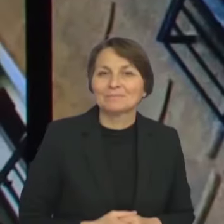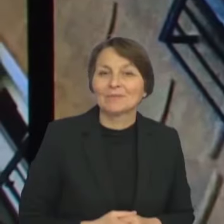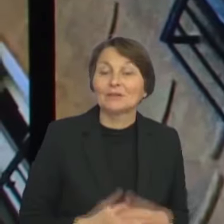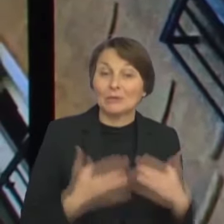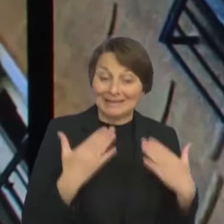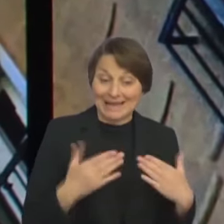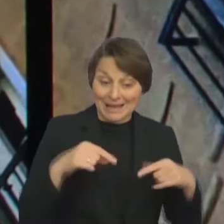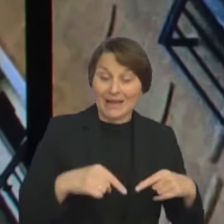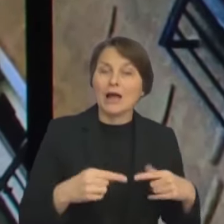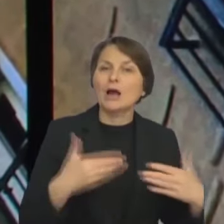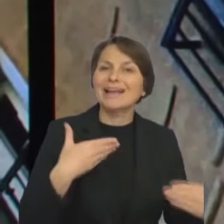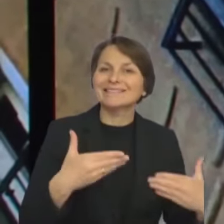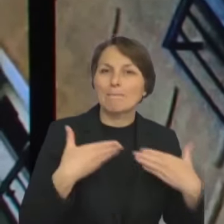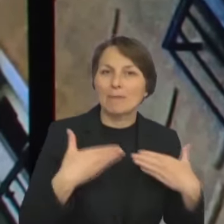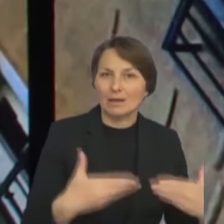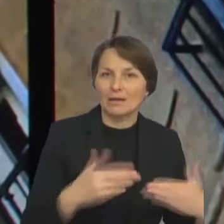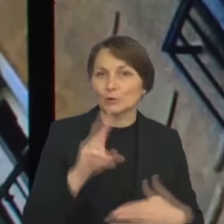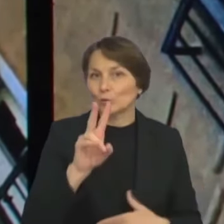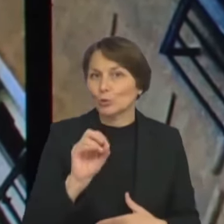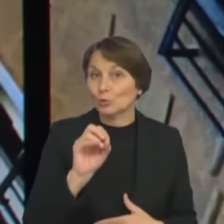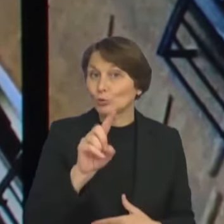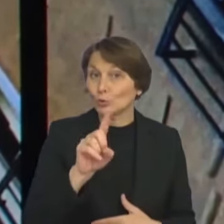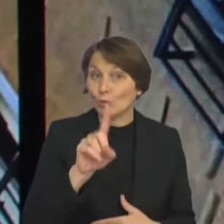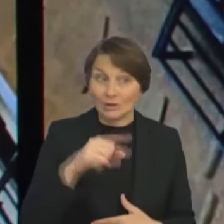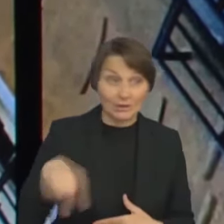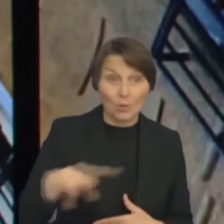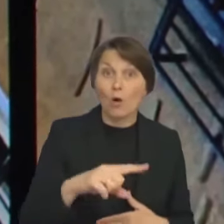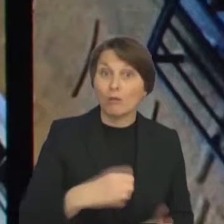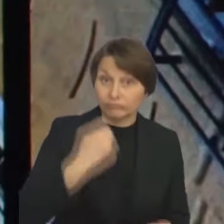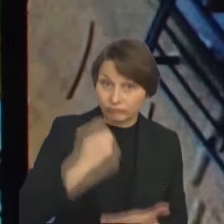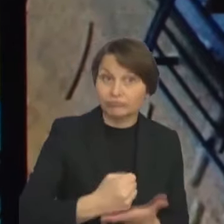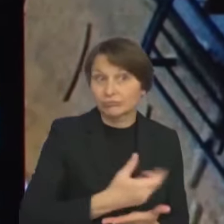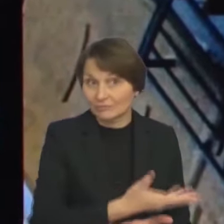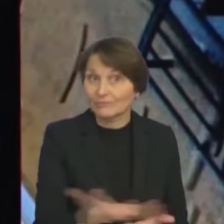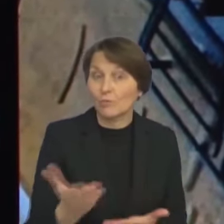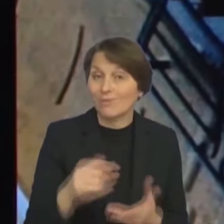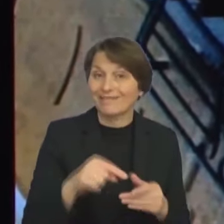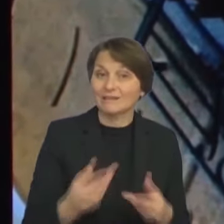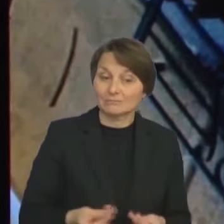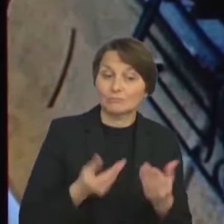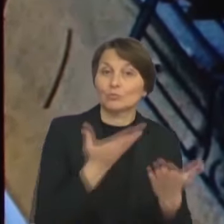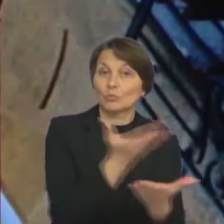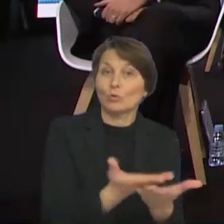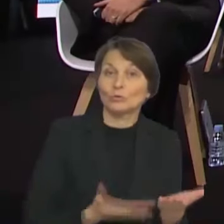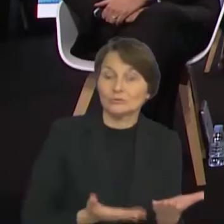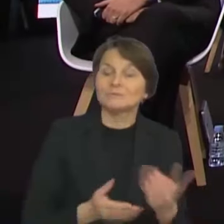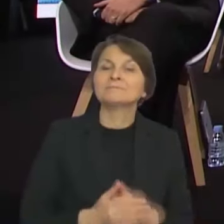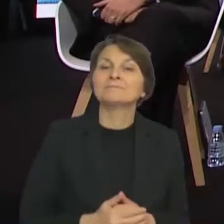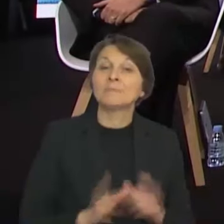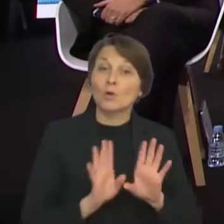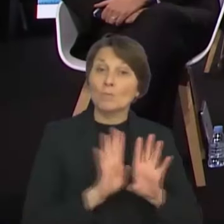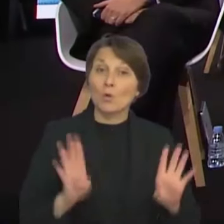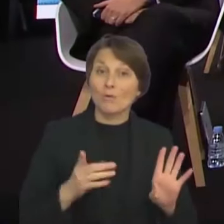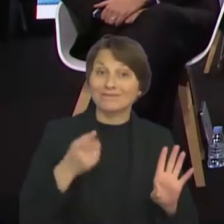in 2021, and subject to the approval of the resolution submitted to the vote, the board of directors will be made up of